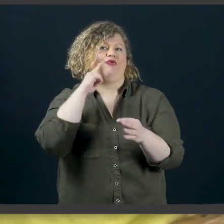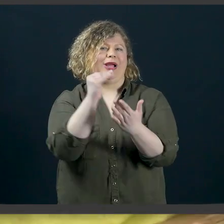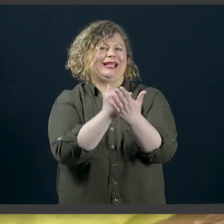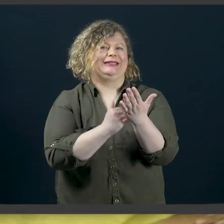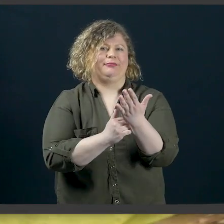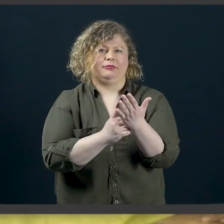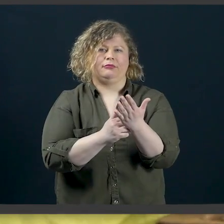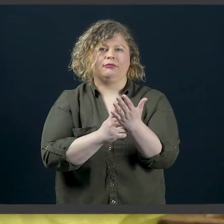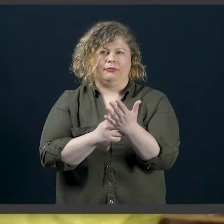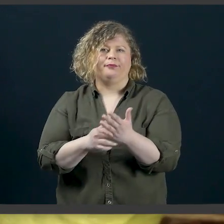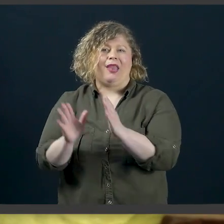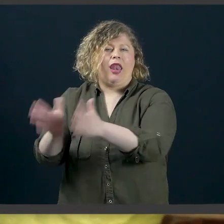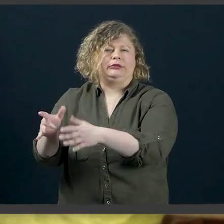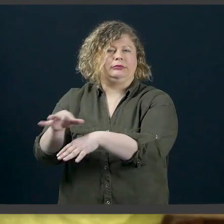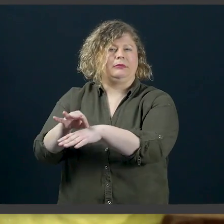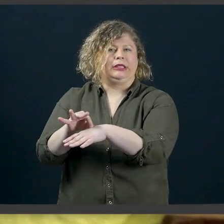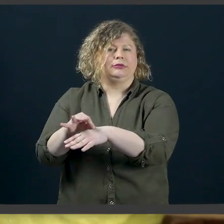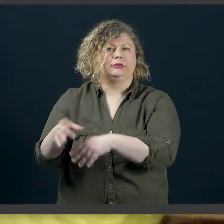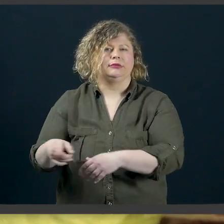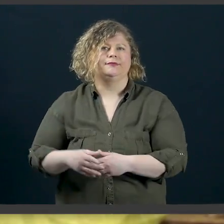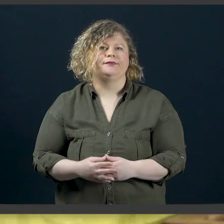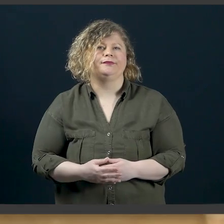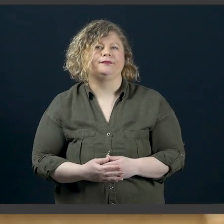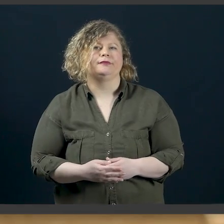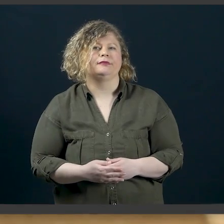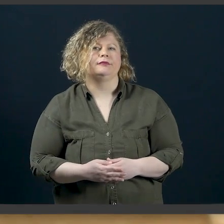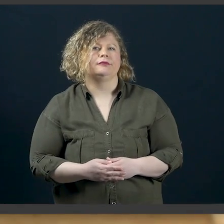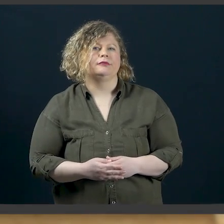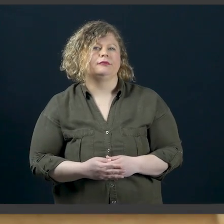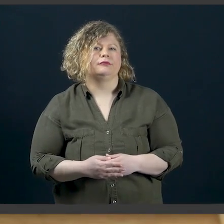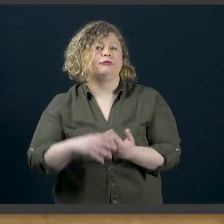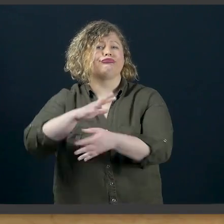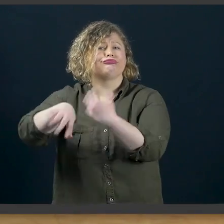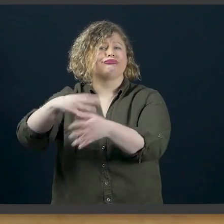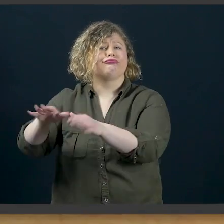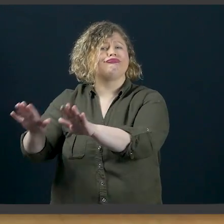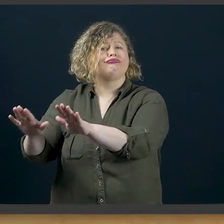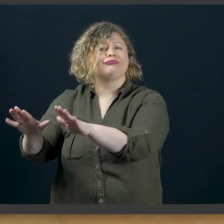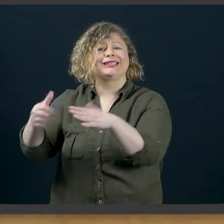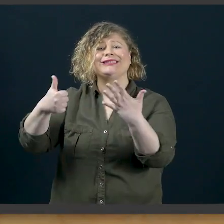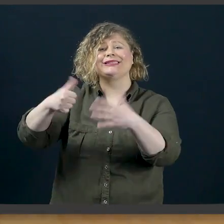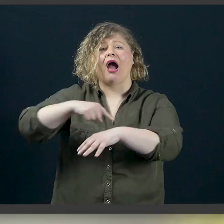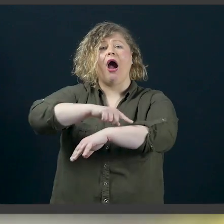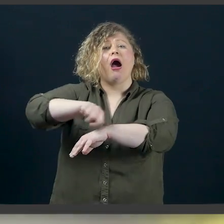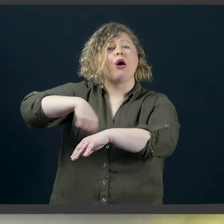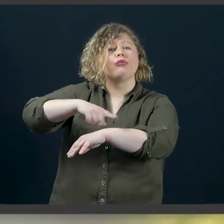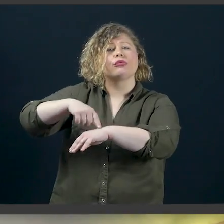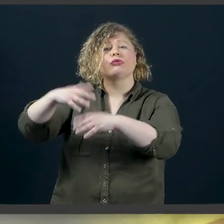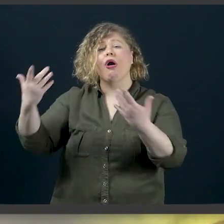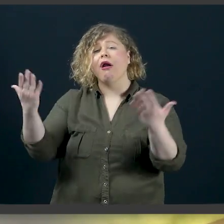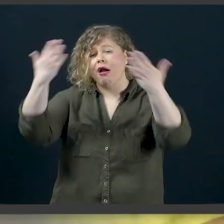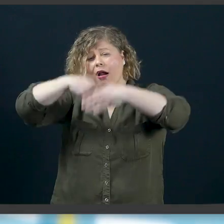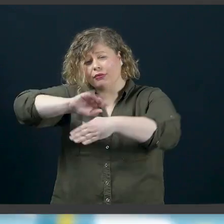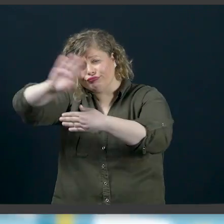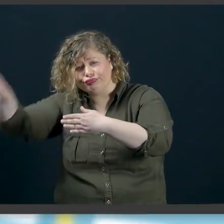This next step is very important for the recipe. Let the meat marinate for at least 6 hours or